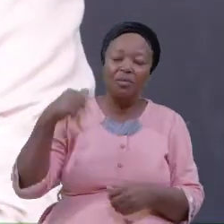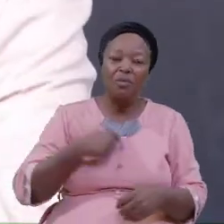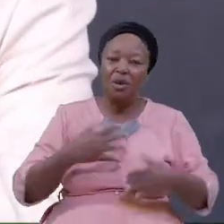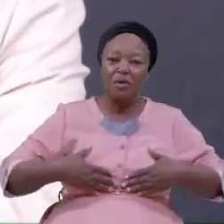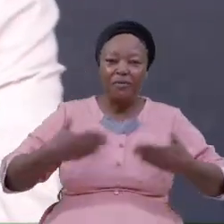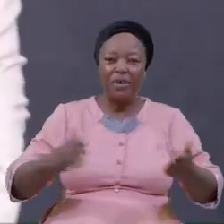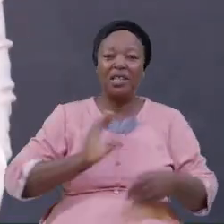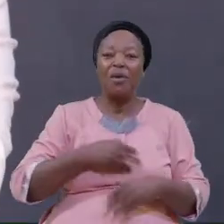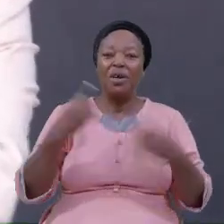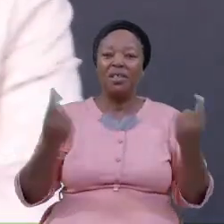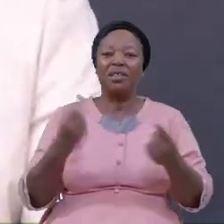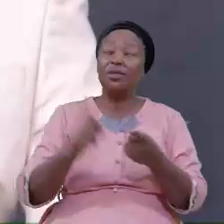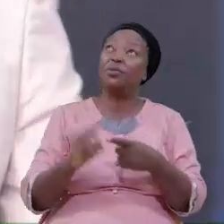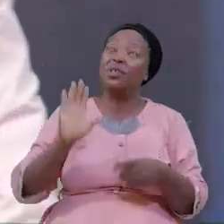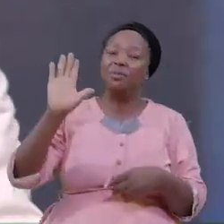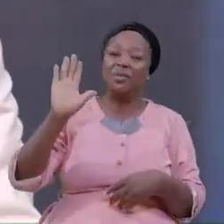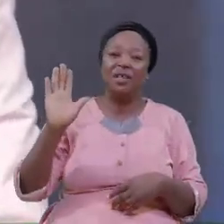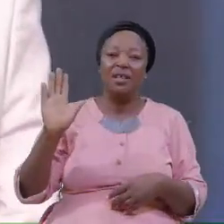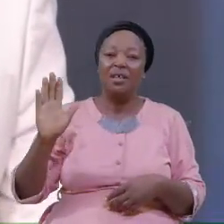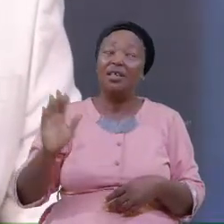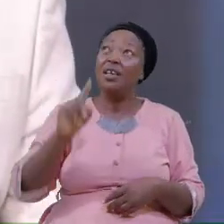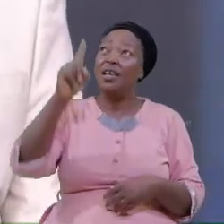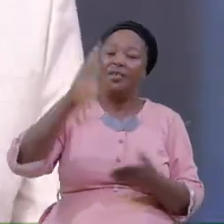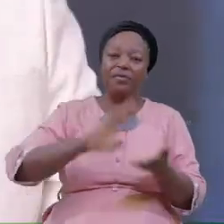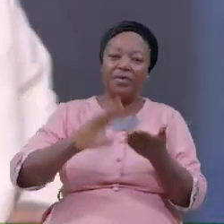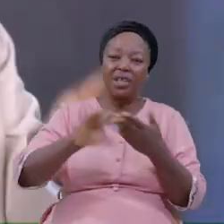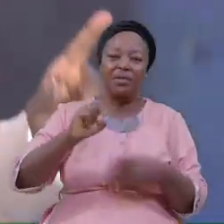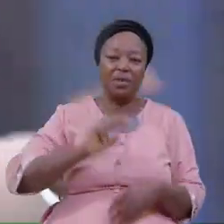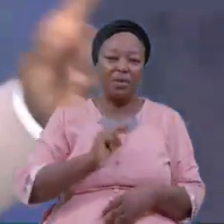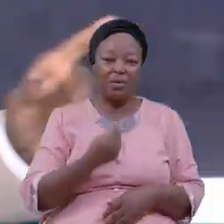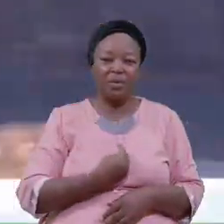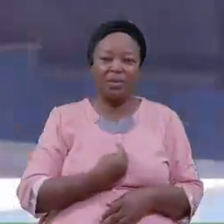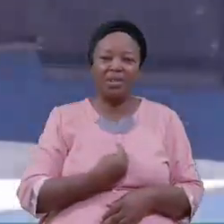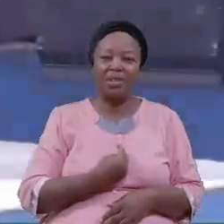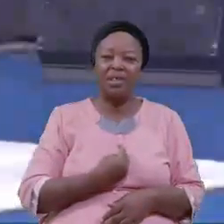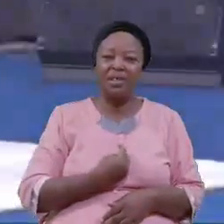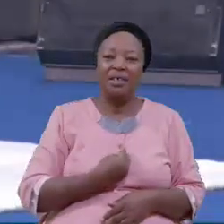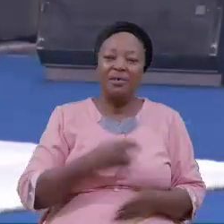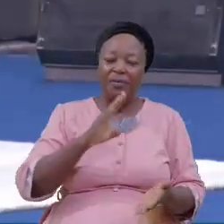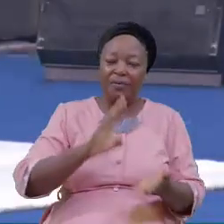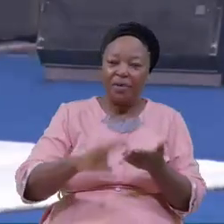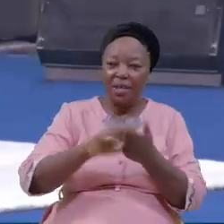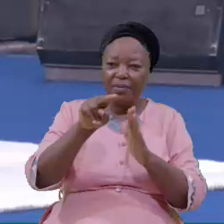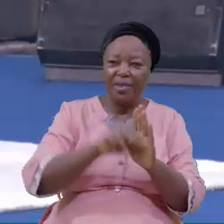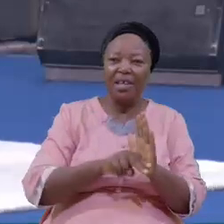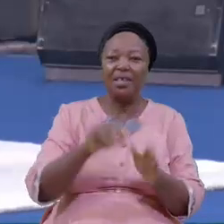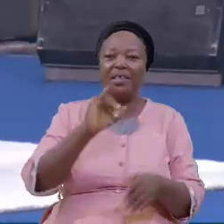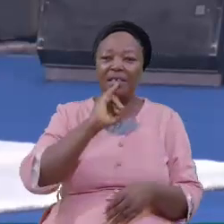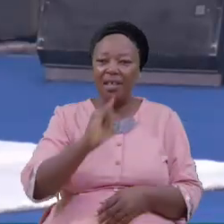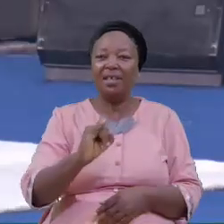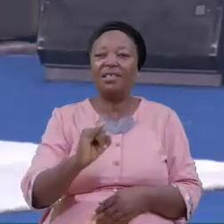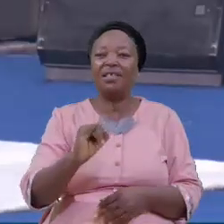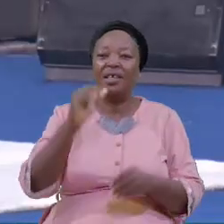him. He forgives us. Forgiveness is in